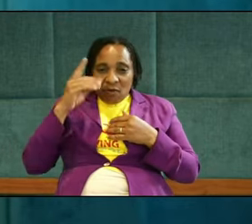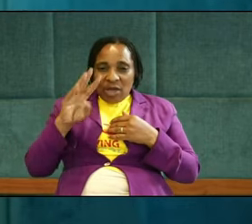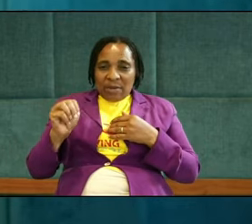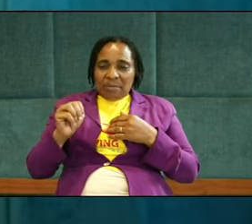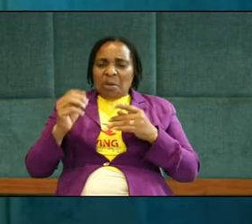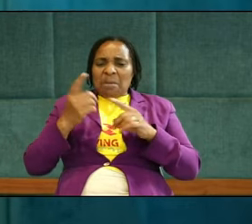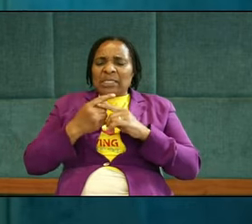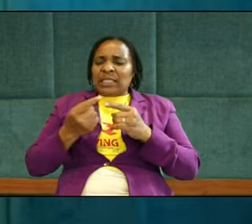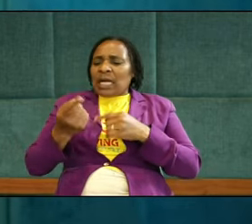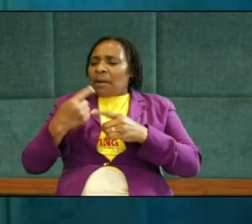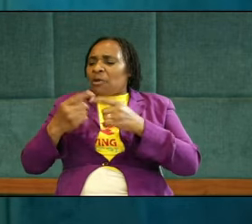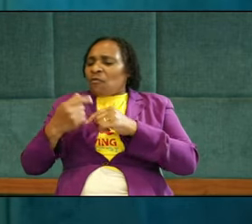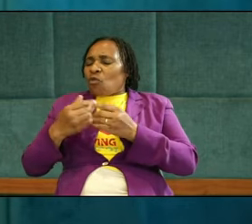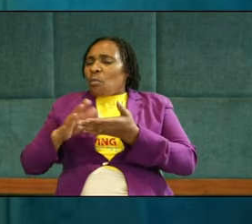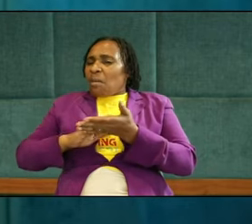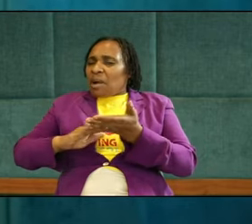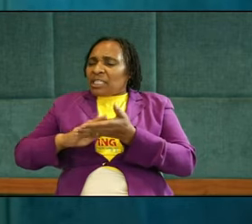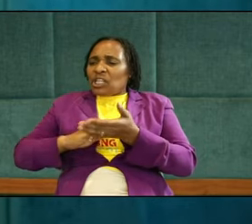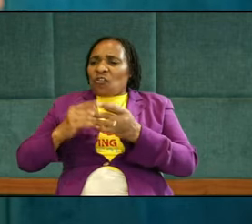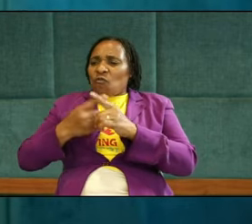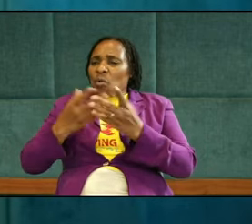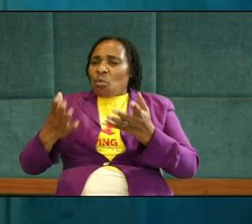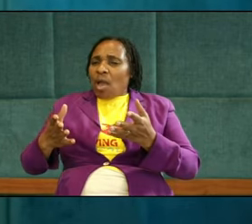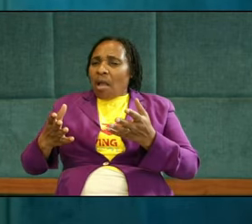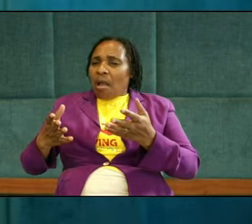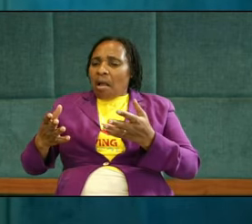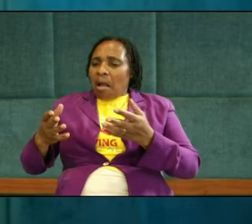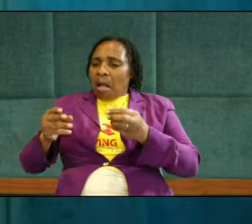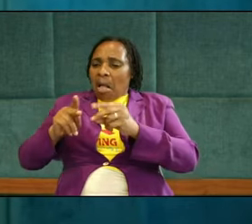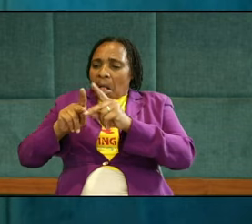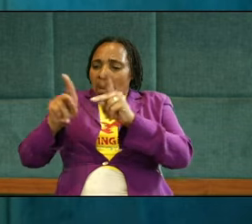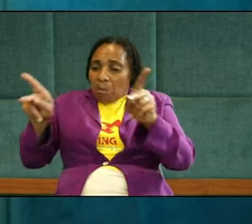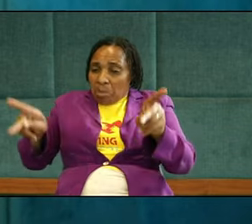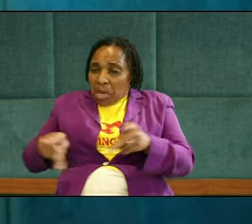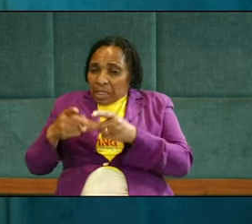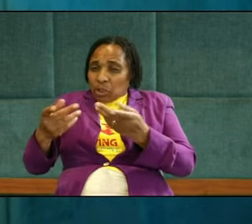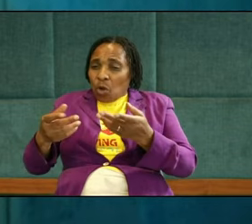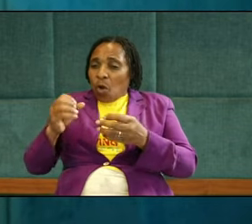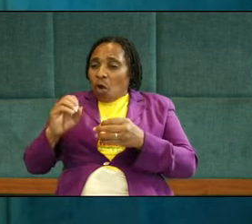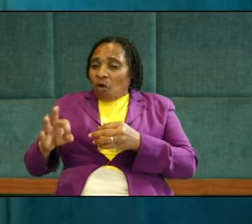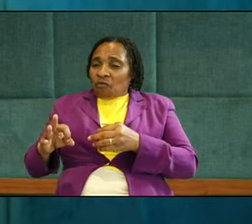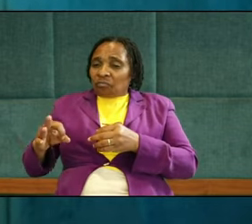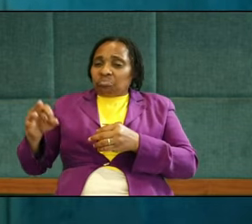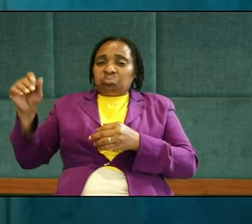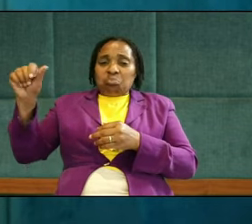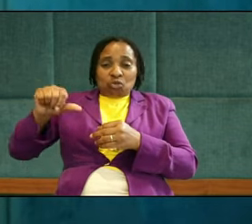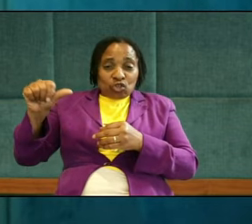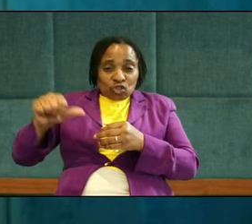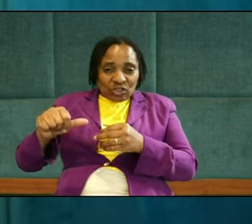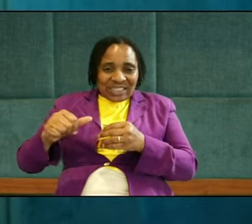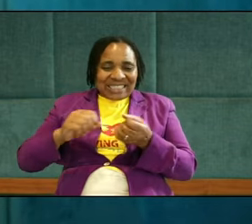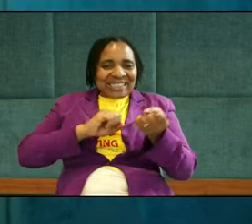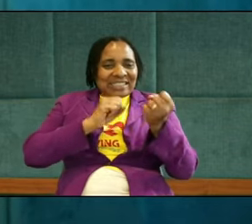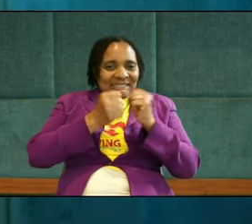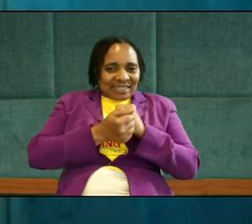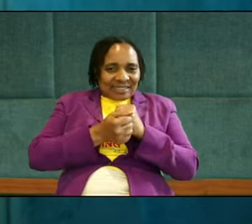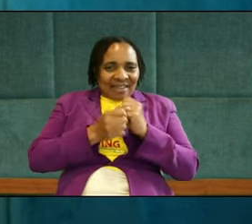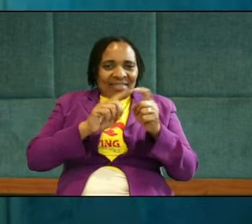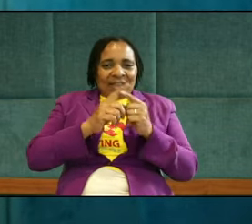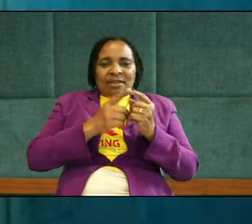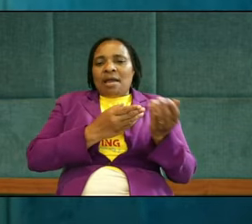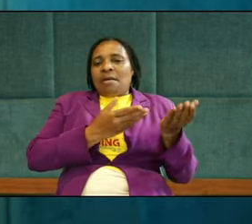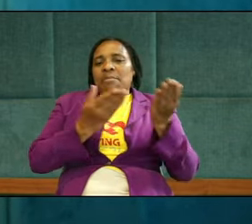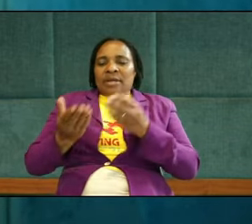coming from a background of idolaters, he worshipped God. He changed. Let me go even further, being a bit